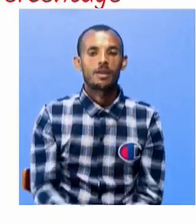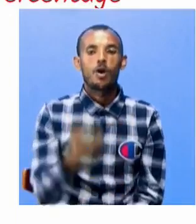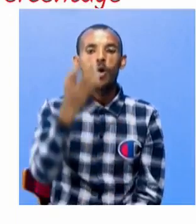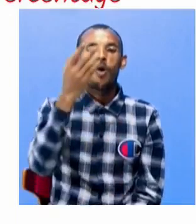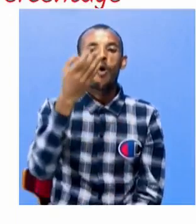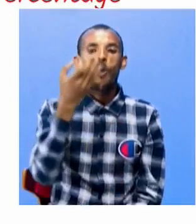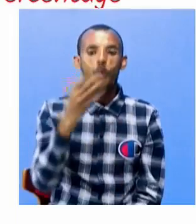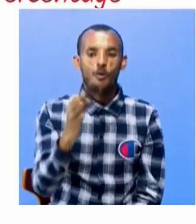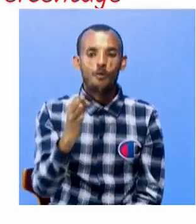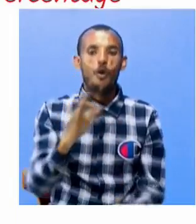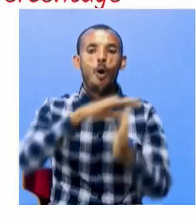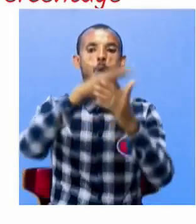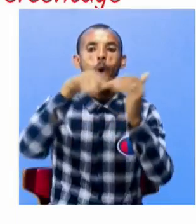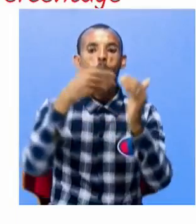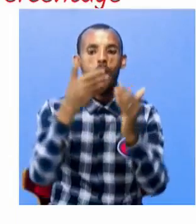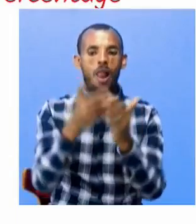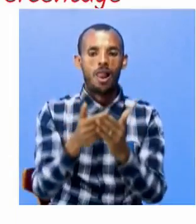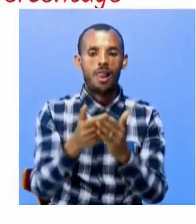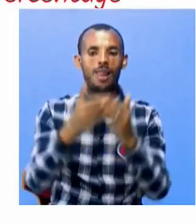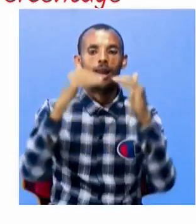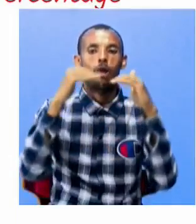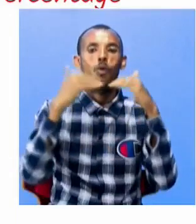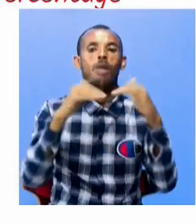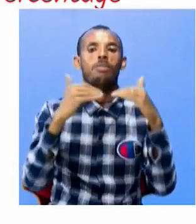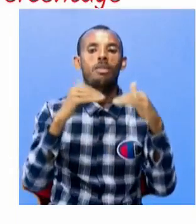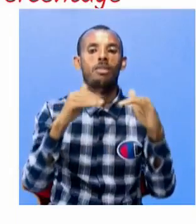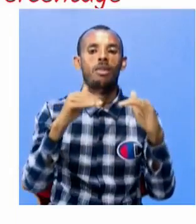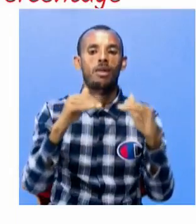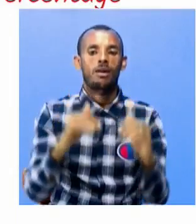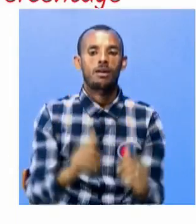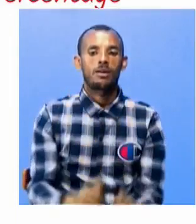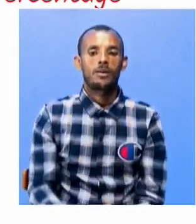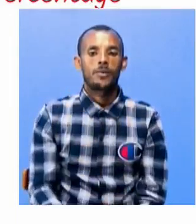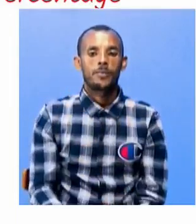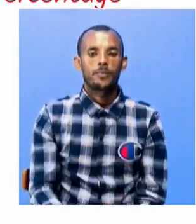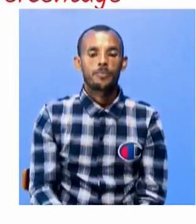of the whole quantity.